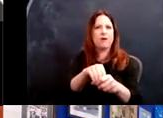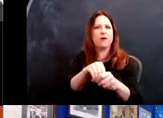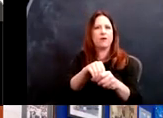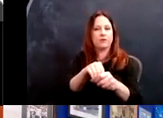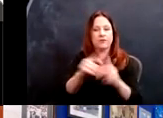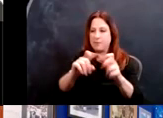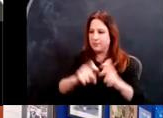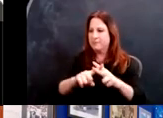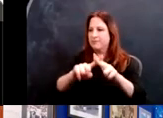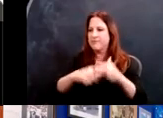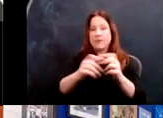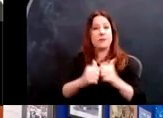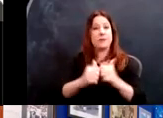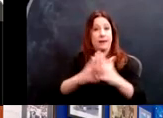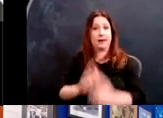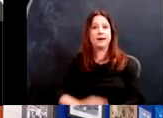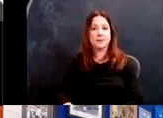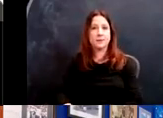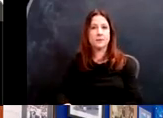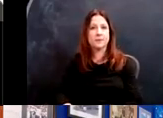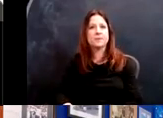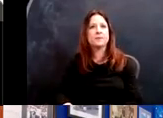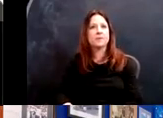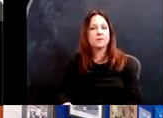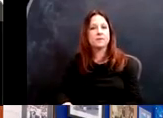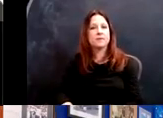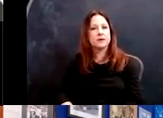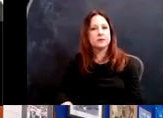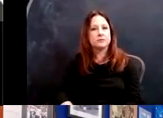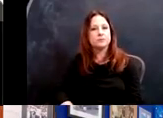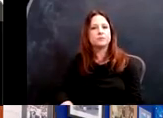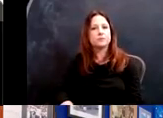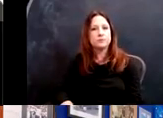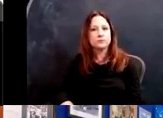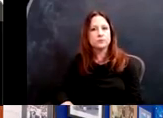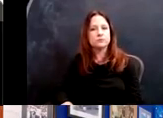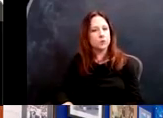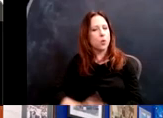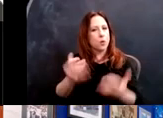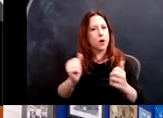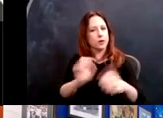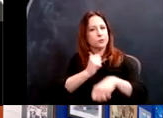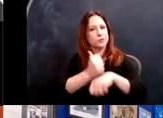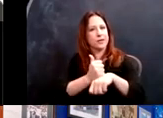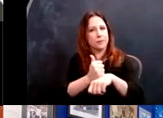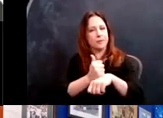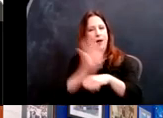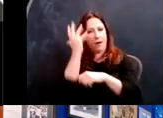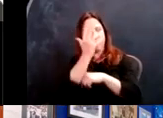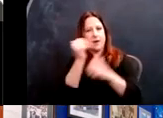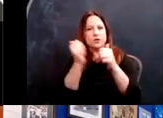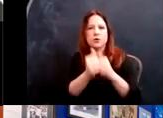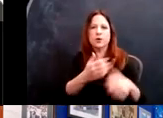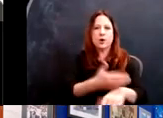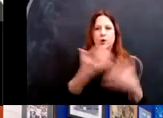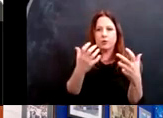the beginning. So we were designated to put face on recovery. Bill White uses